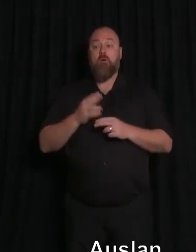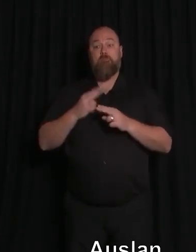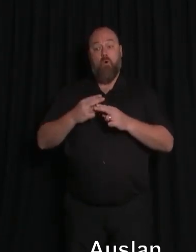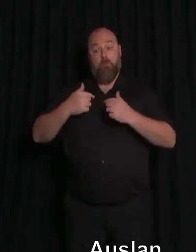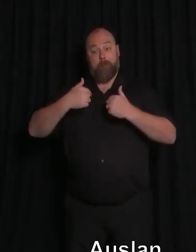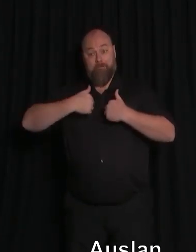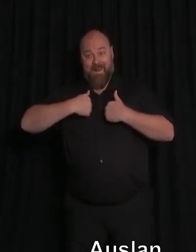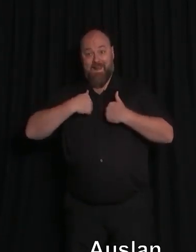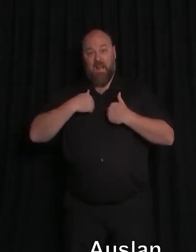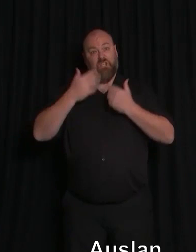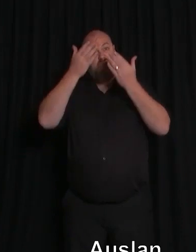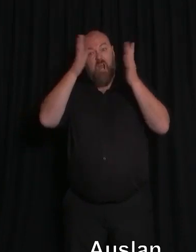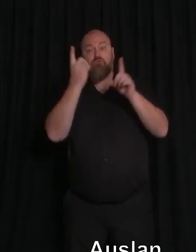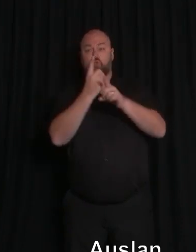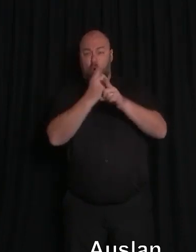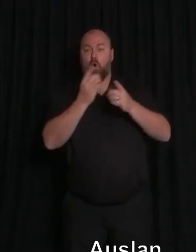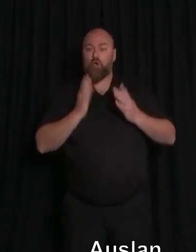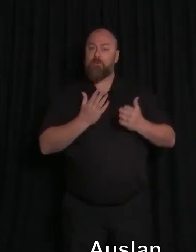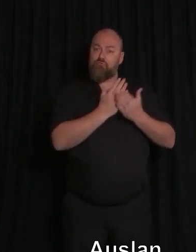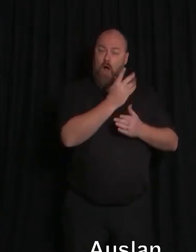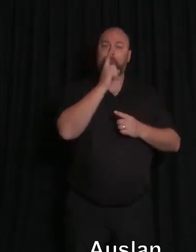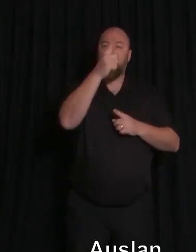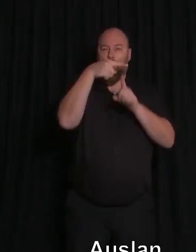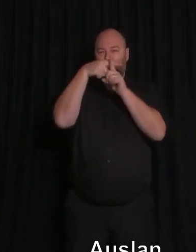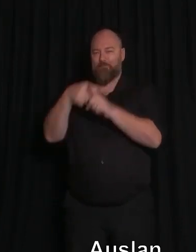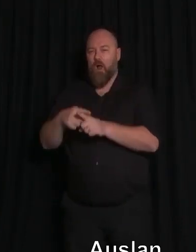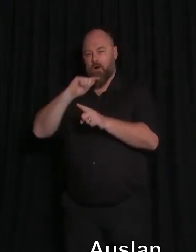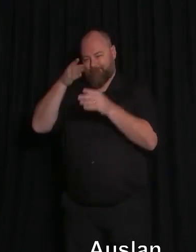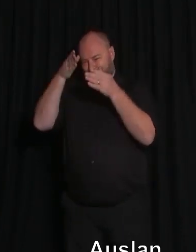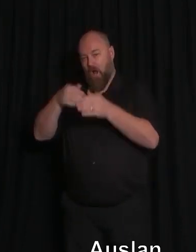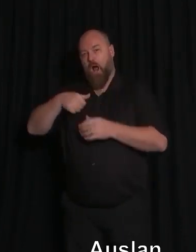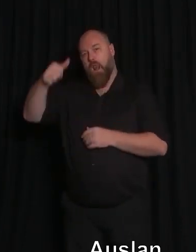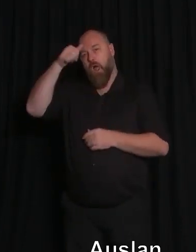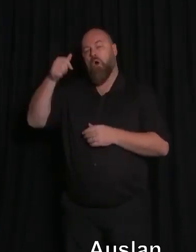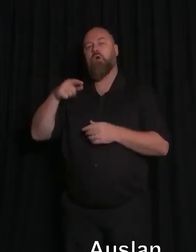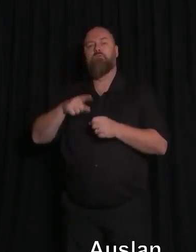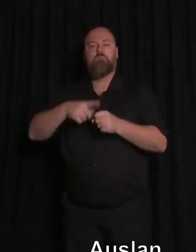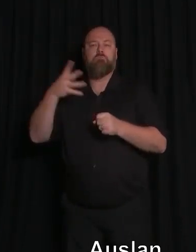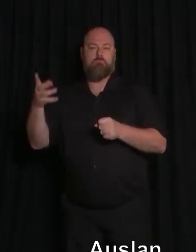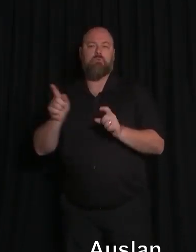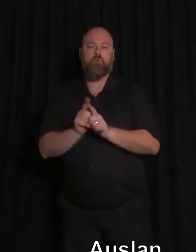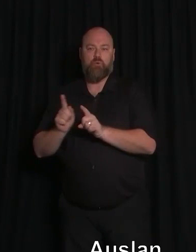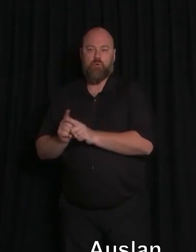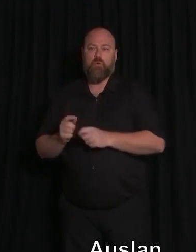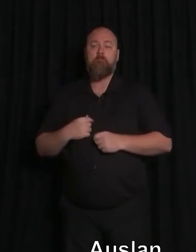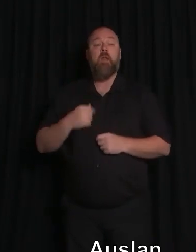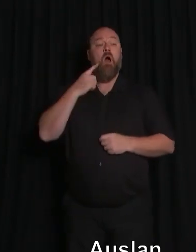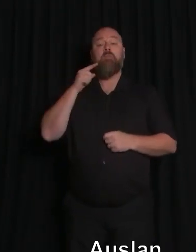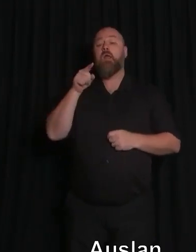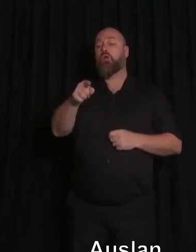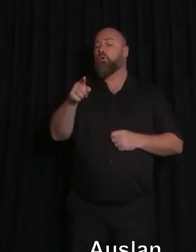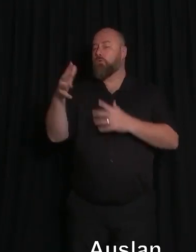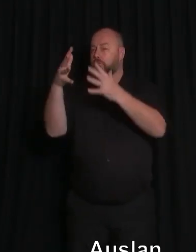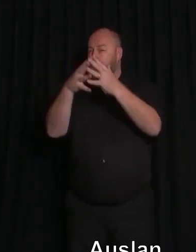of LGBTQ+. So at a certain point, they asked me to become the special envoy. At that point, there were only the United States and Great